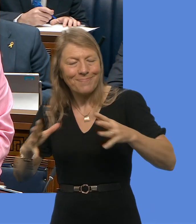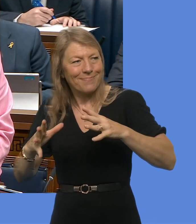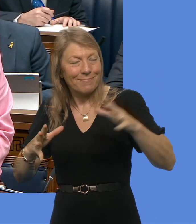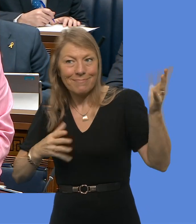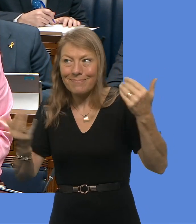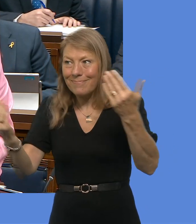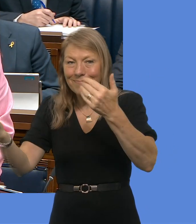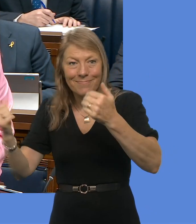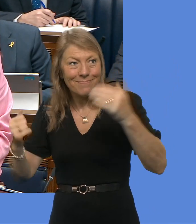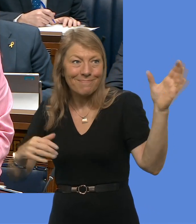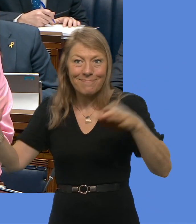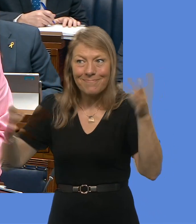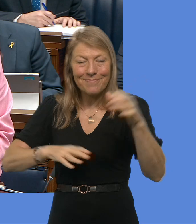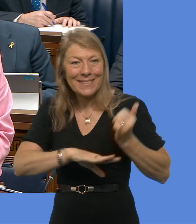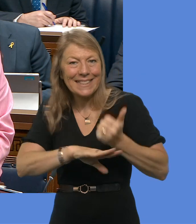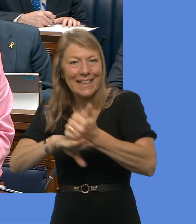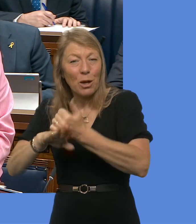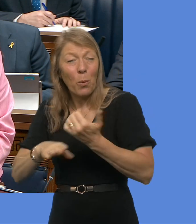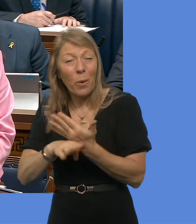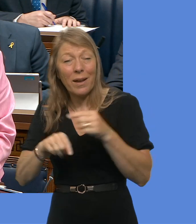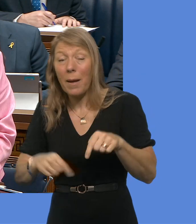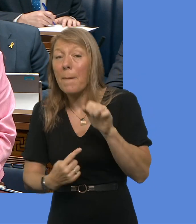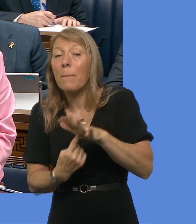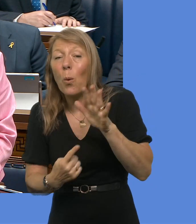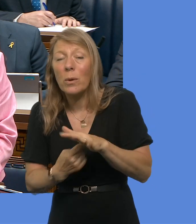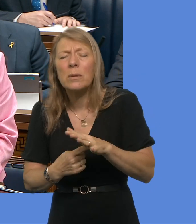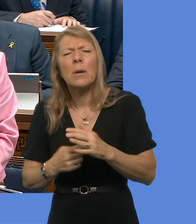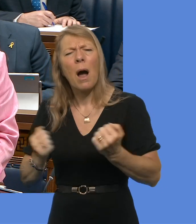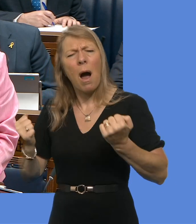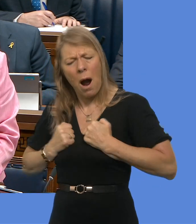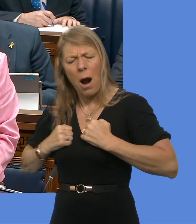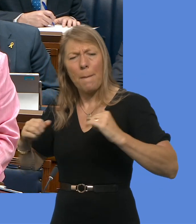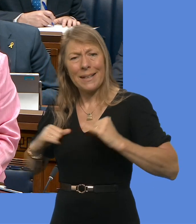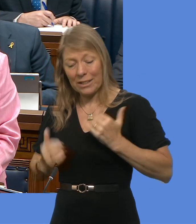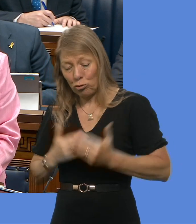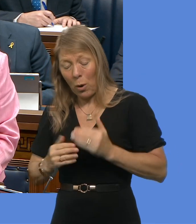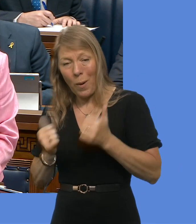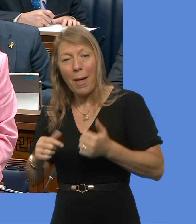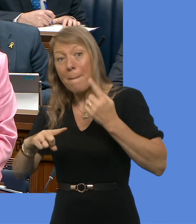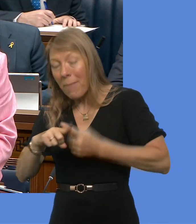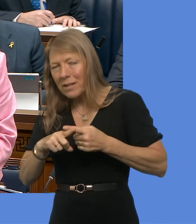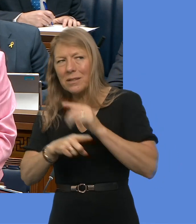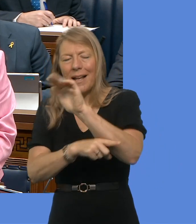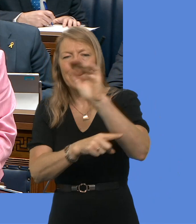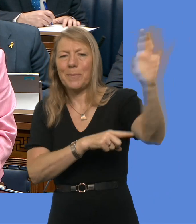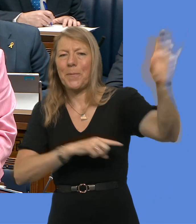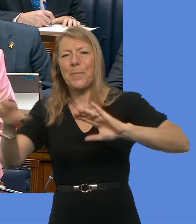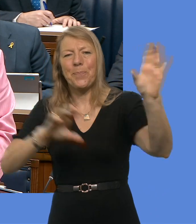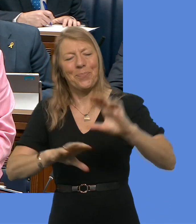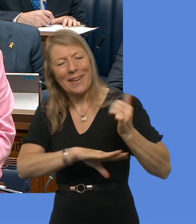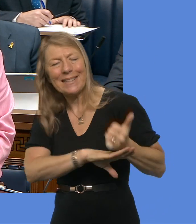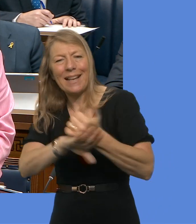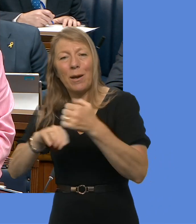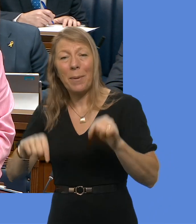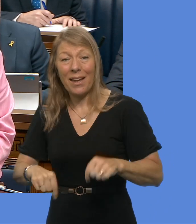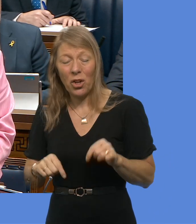But we know that an essential element of that is that foreign direct investment and support, and we can only do that by utilising those bureaux and